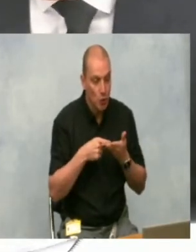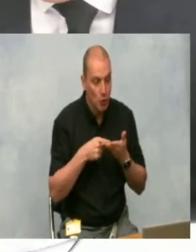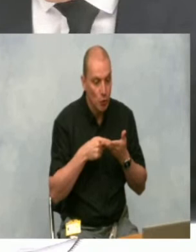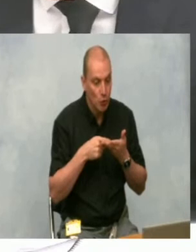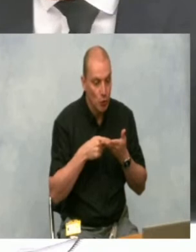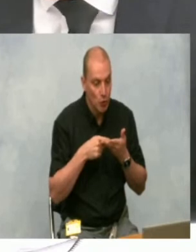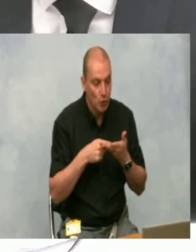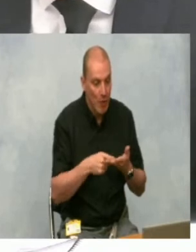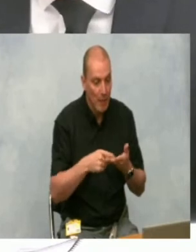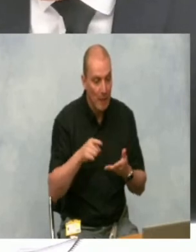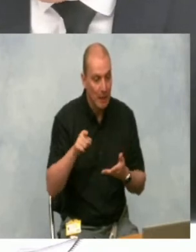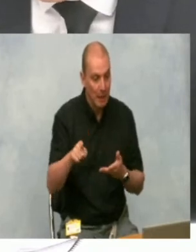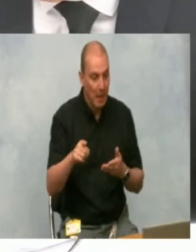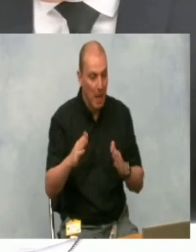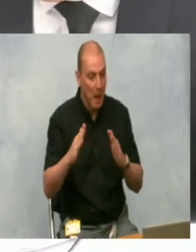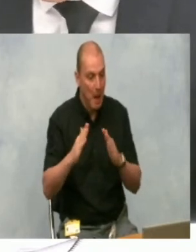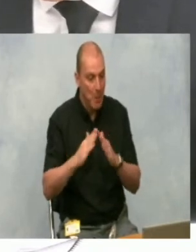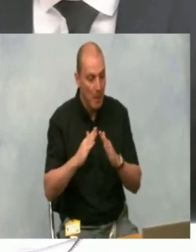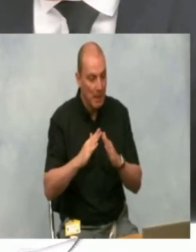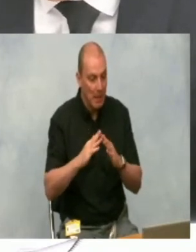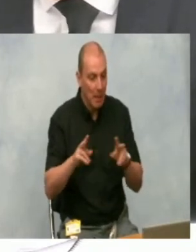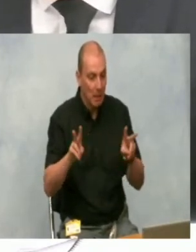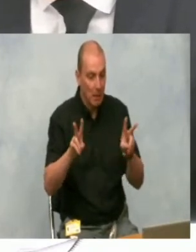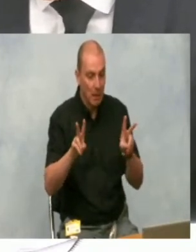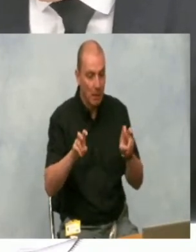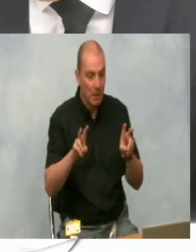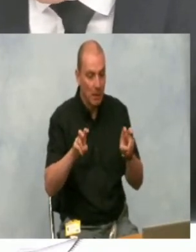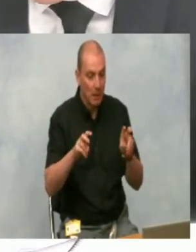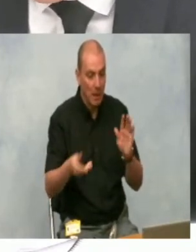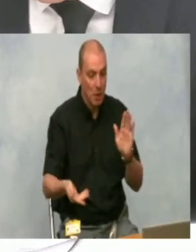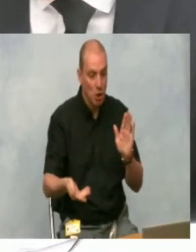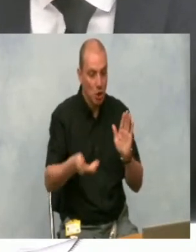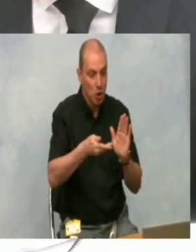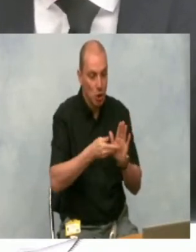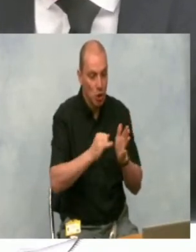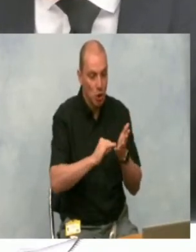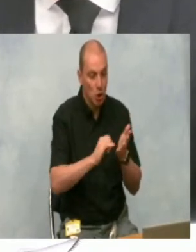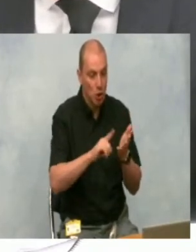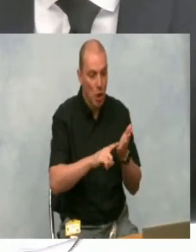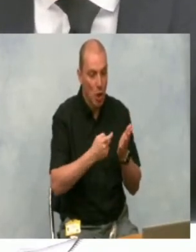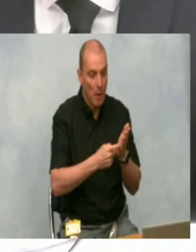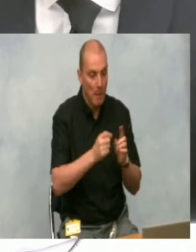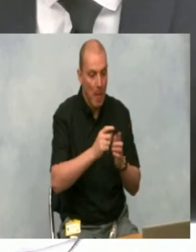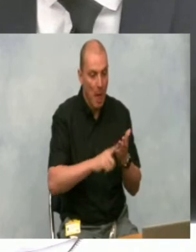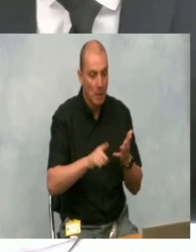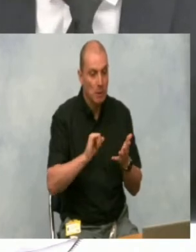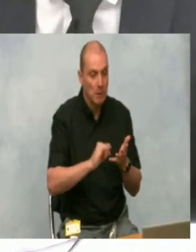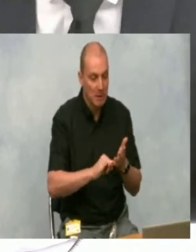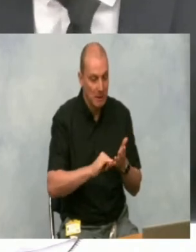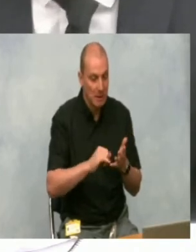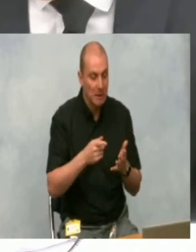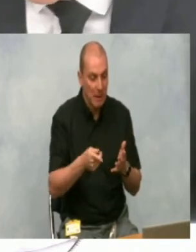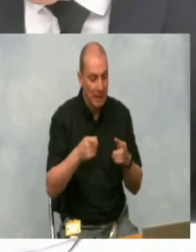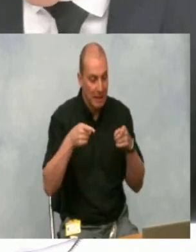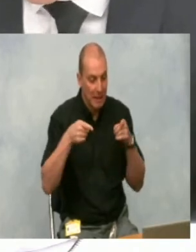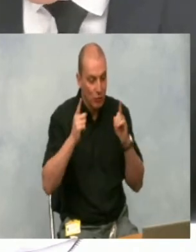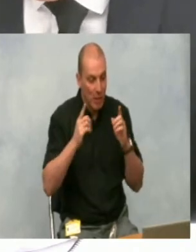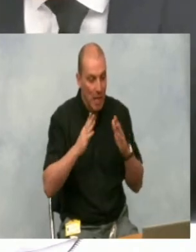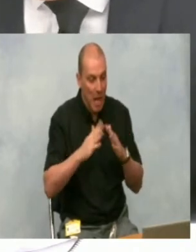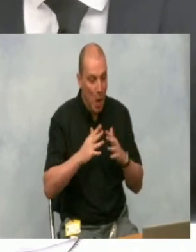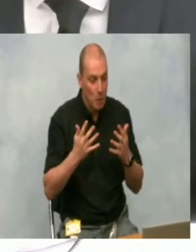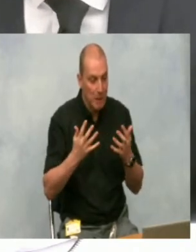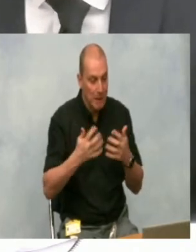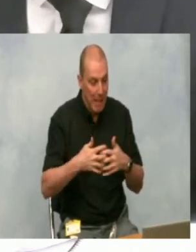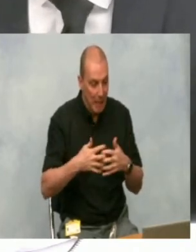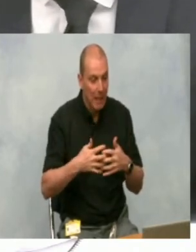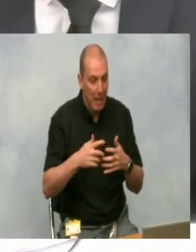the property is declared surplus and the Executive Director of Housing and Tech is authorised to progress the disposal and